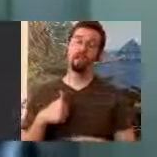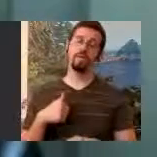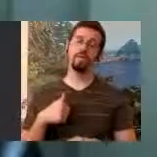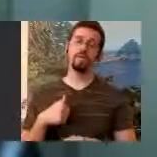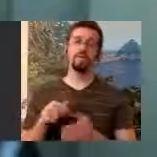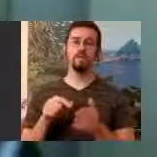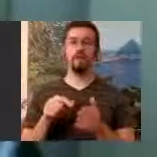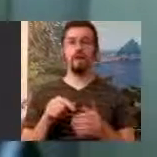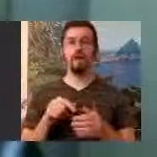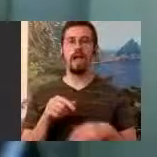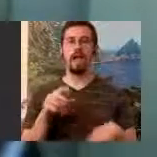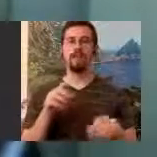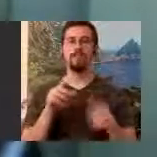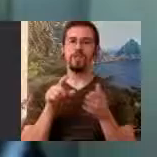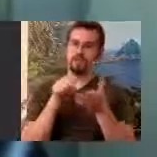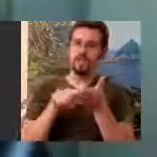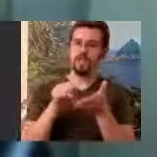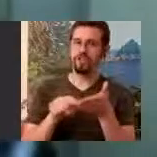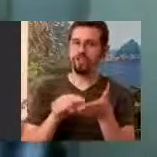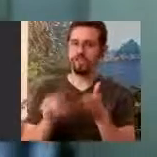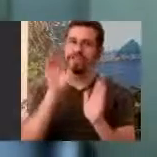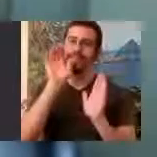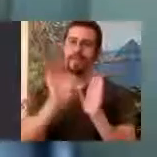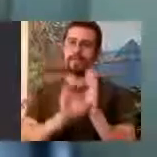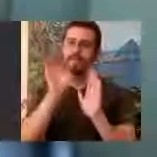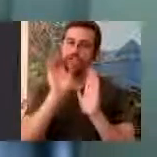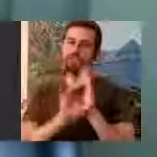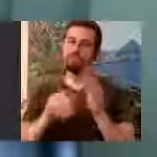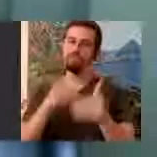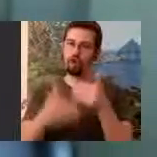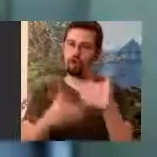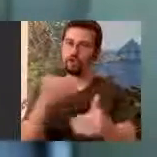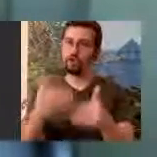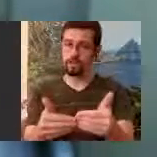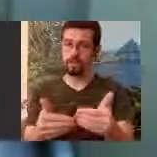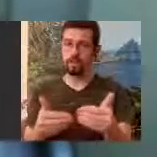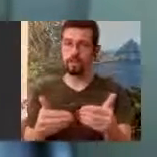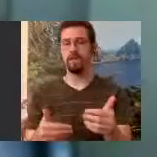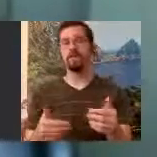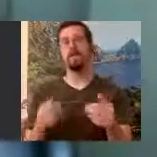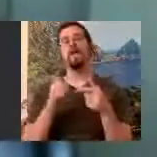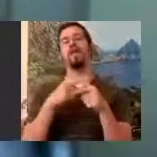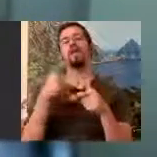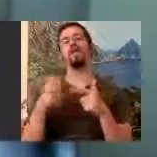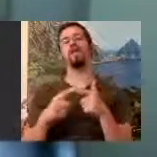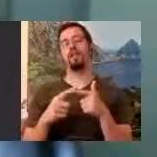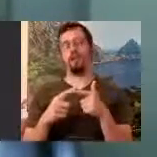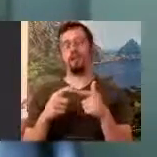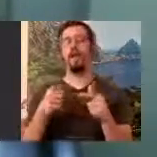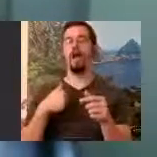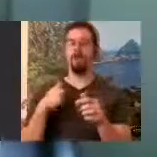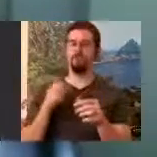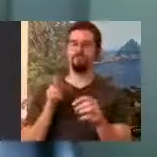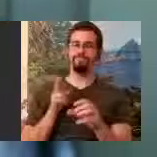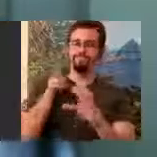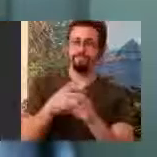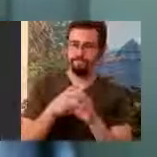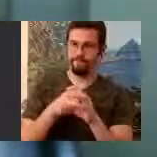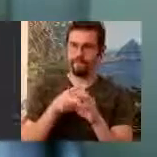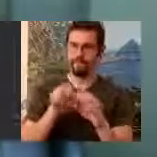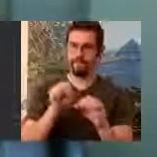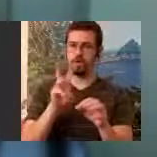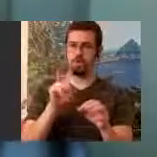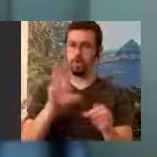image processing and so on. But then I got involved in this project, and I loved